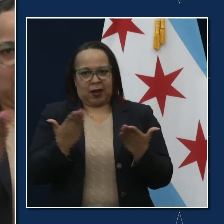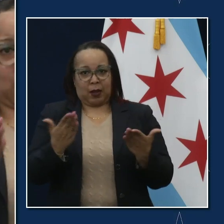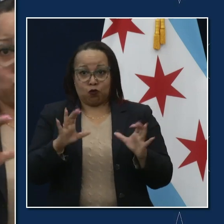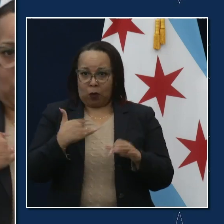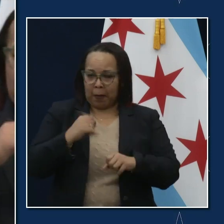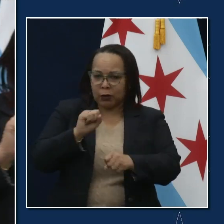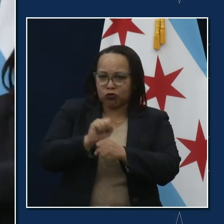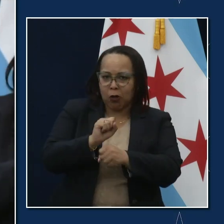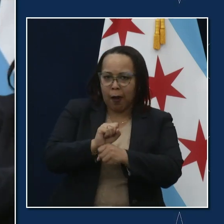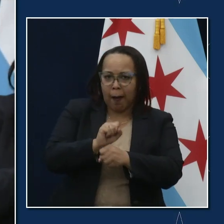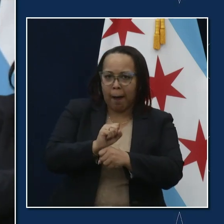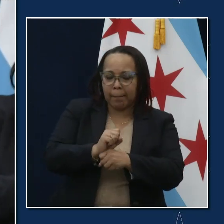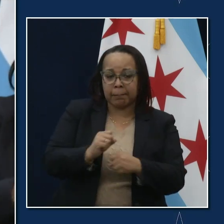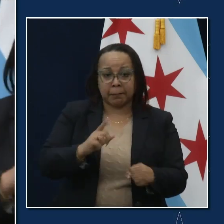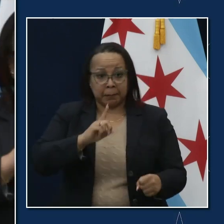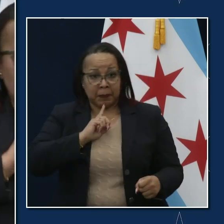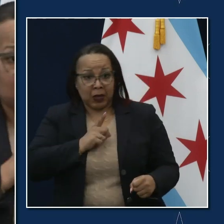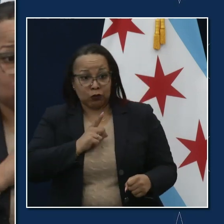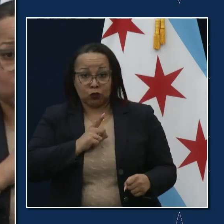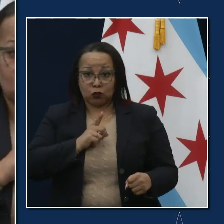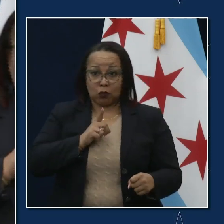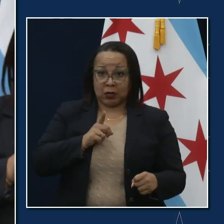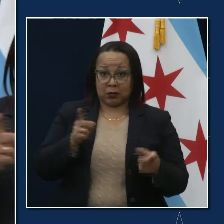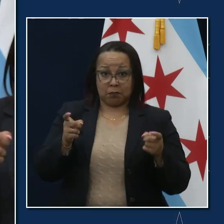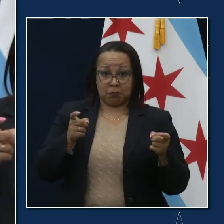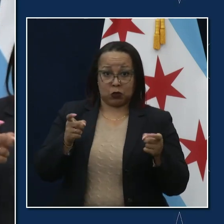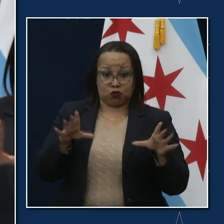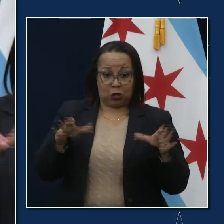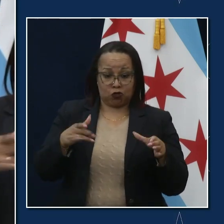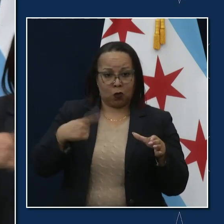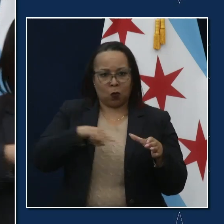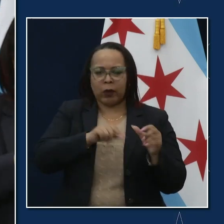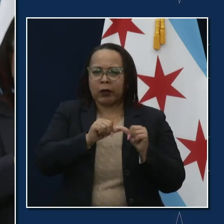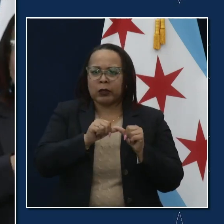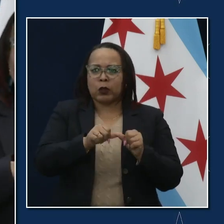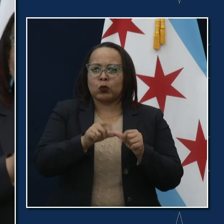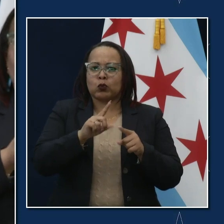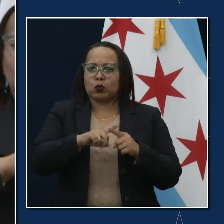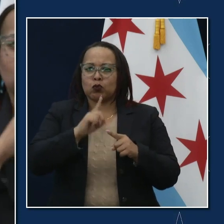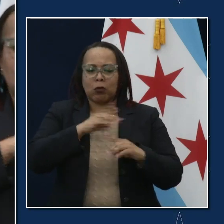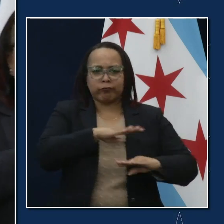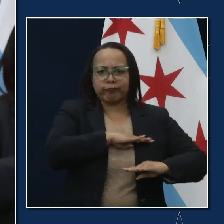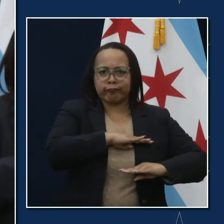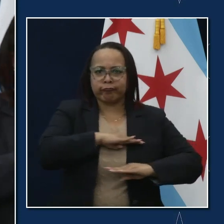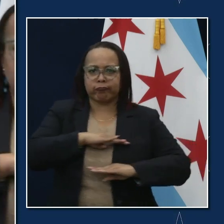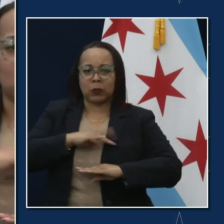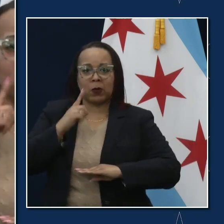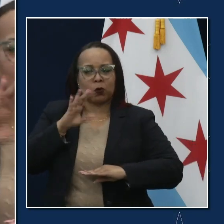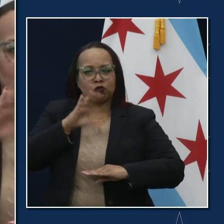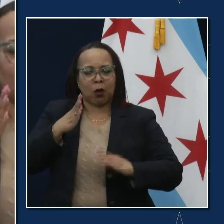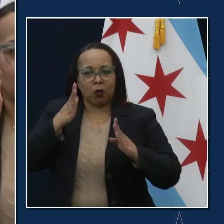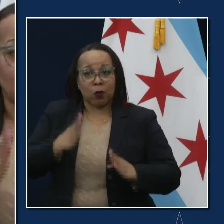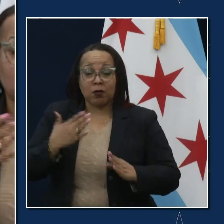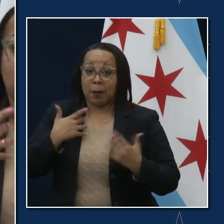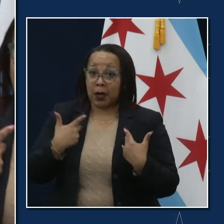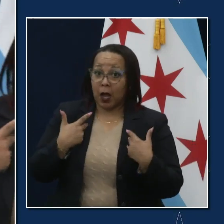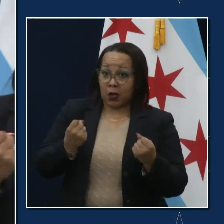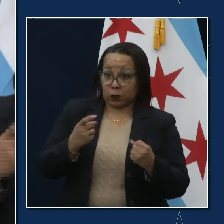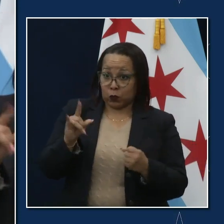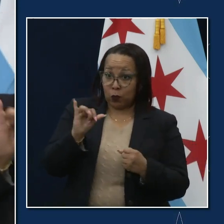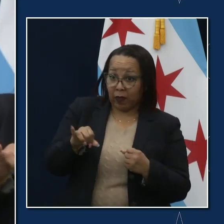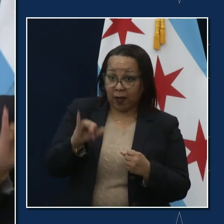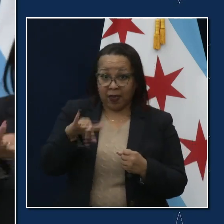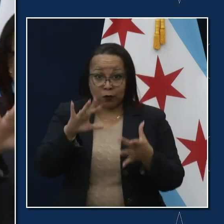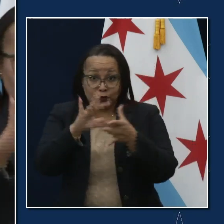is doing my job and making sure that as an administration, we continue to deliver for Chicagoans. And I'm confident that if we do that and